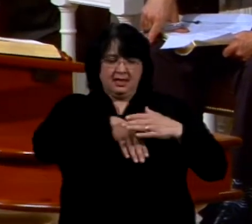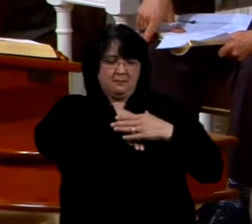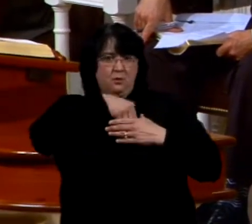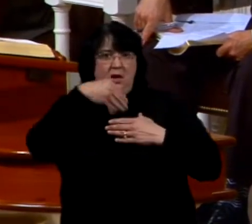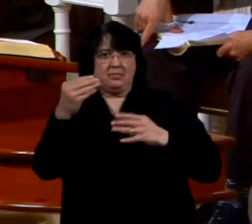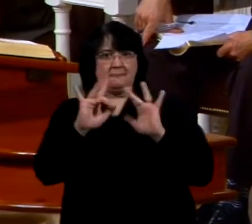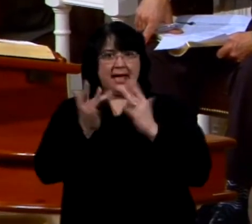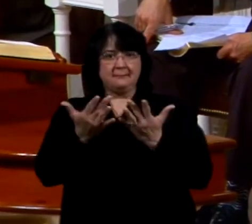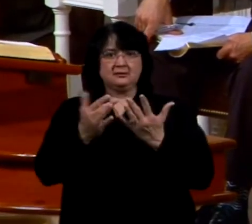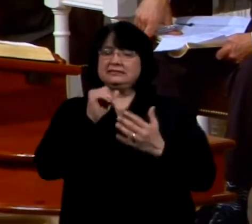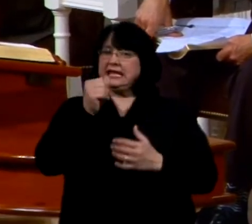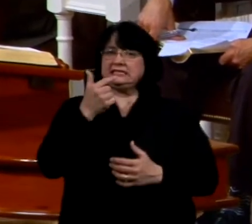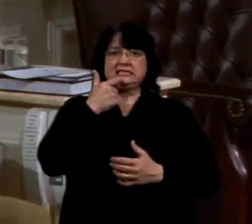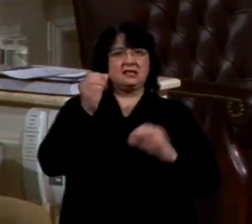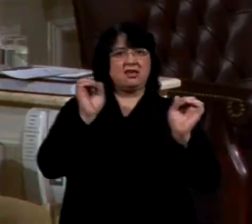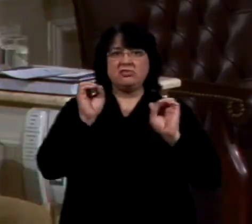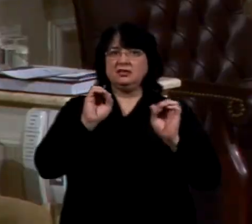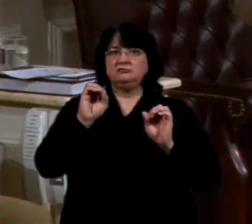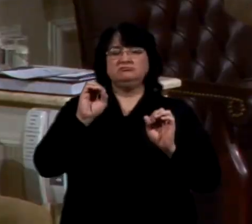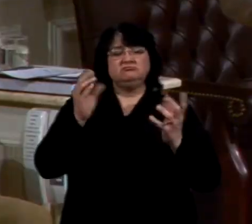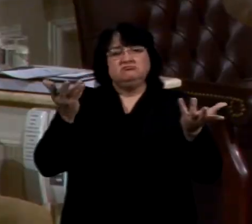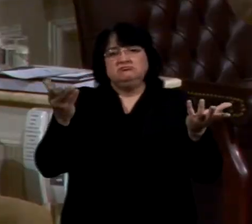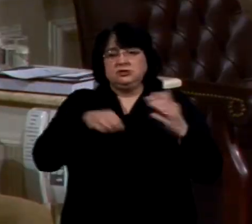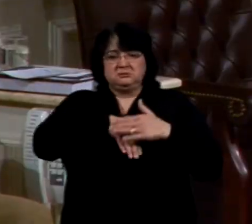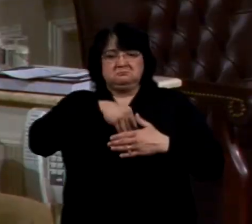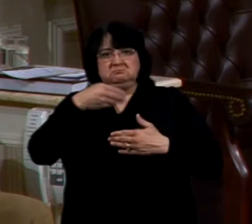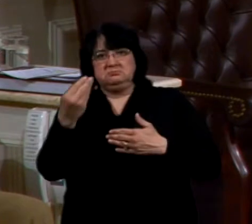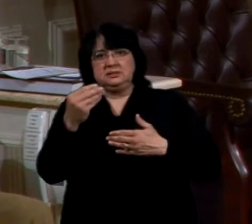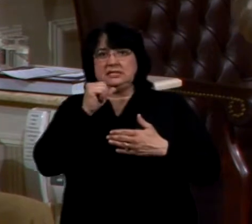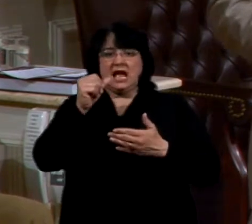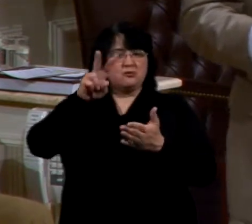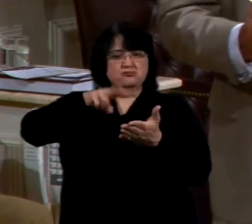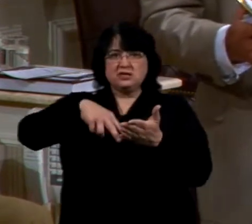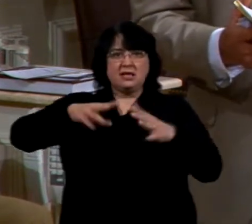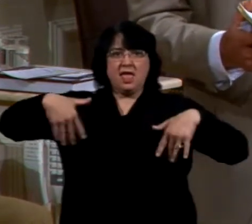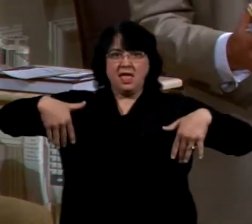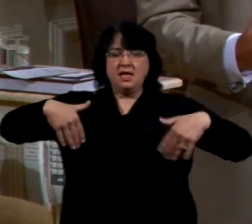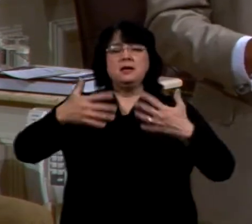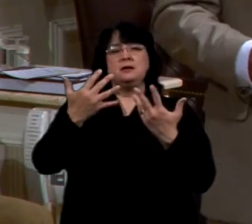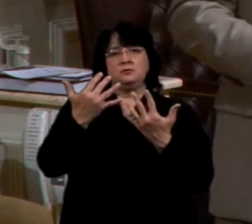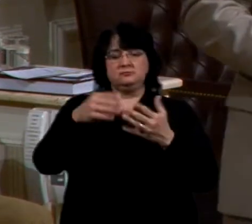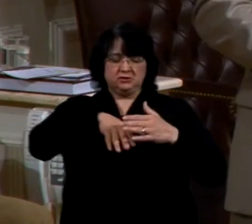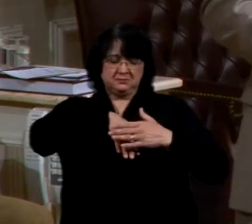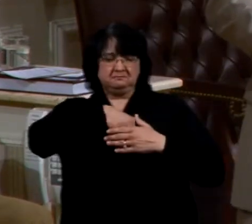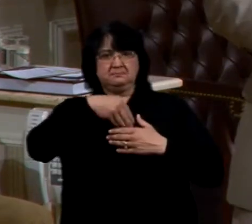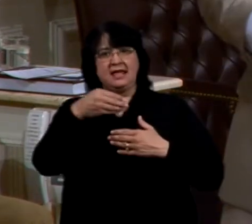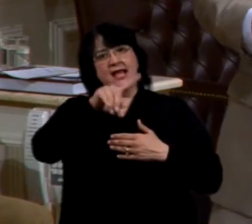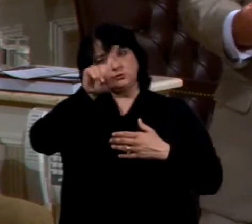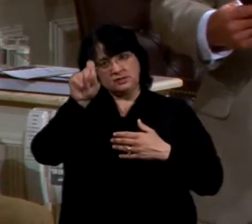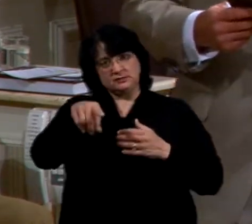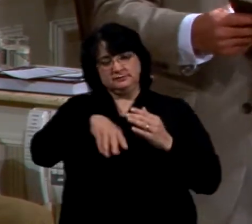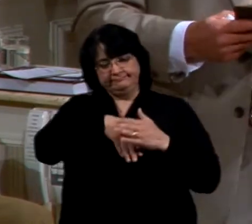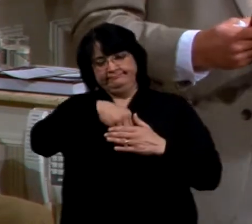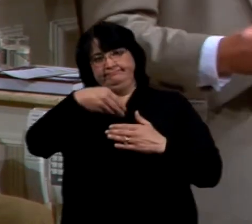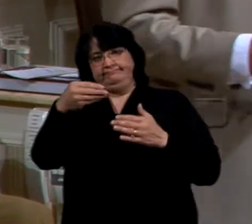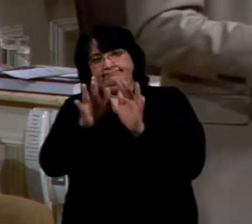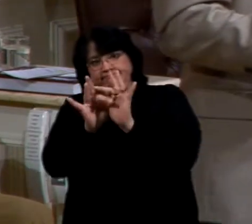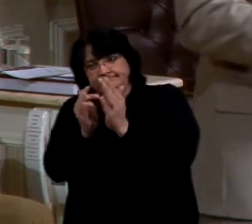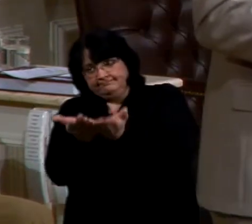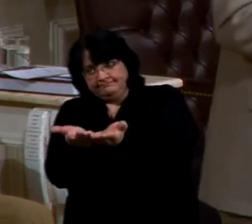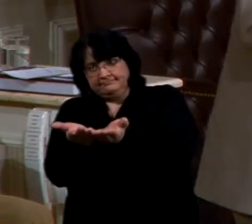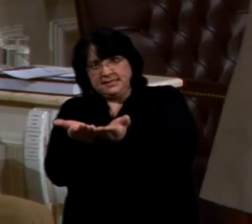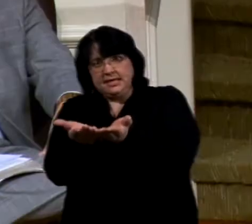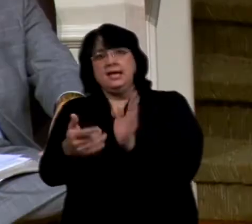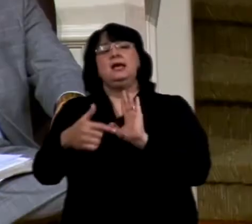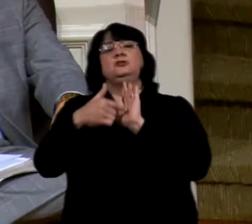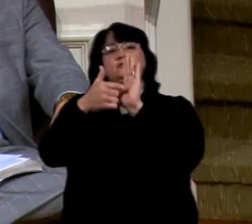You're not going to say nothing. You're not going to start reading. But you're just, as you're asking that question, you're going to open it right to